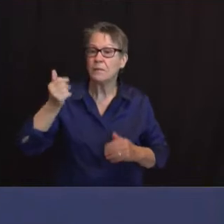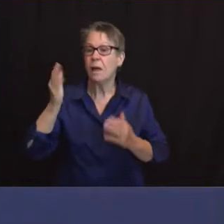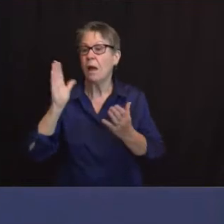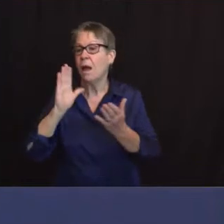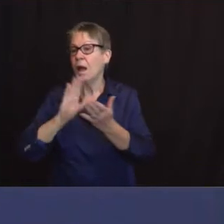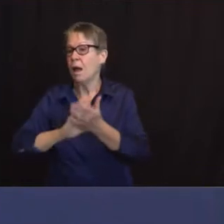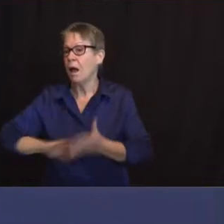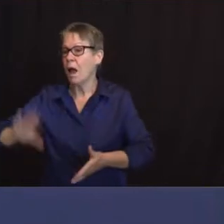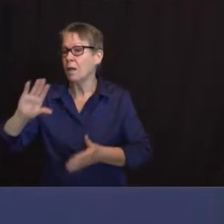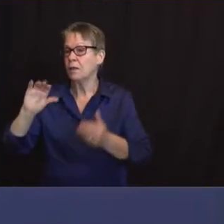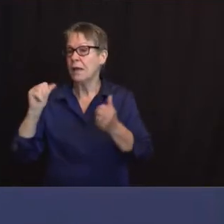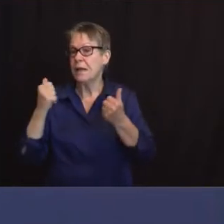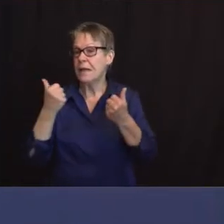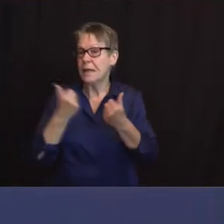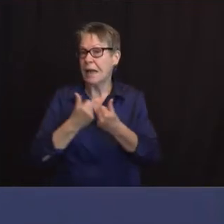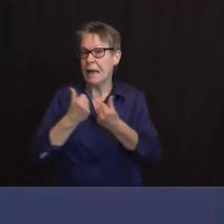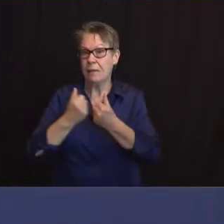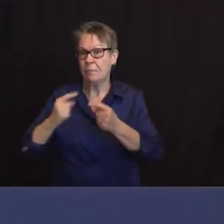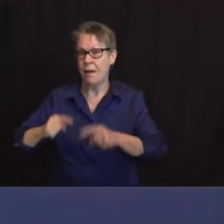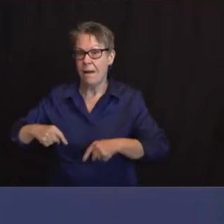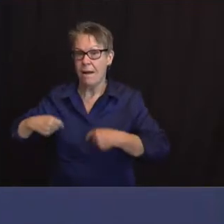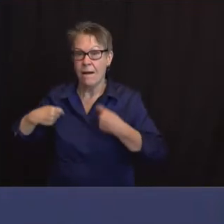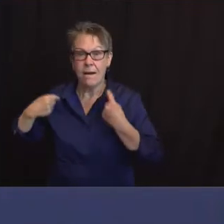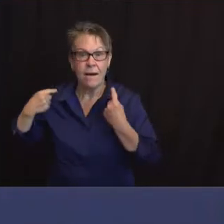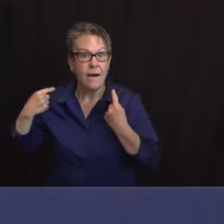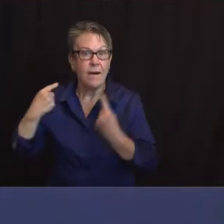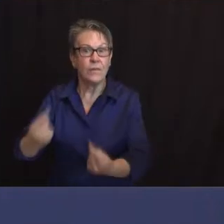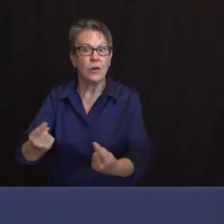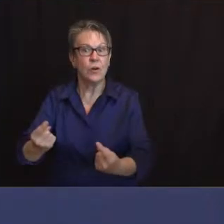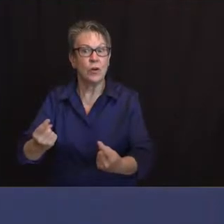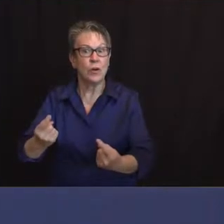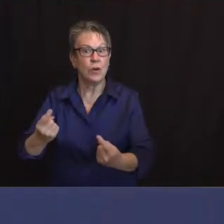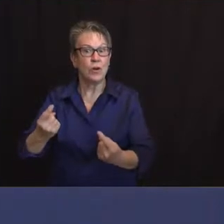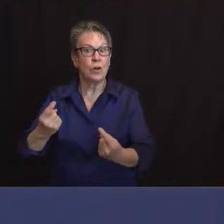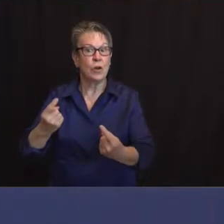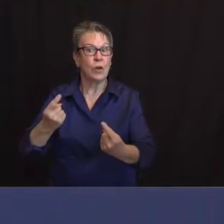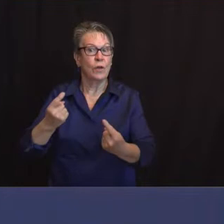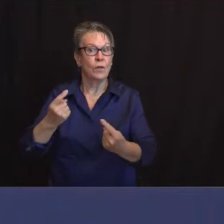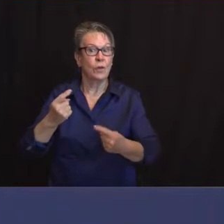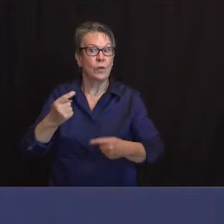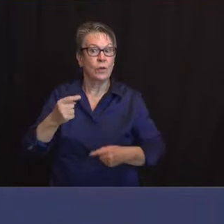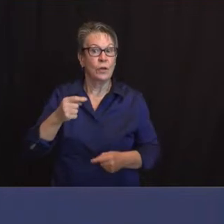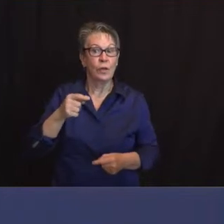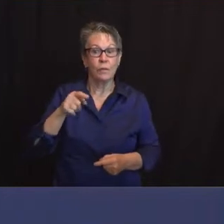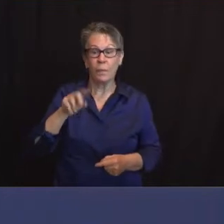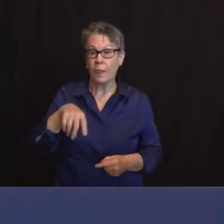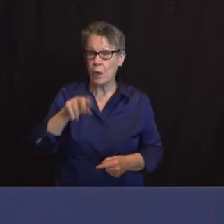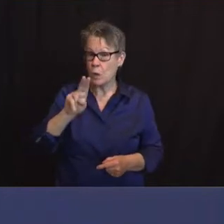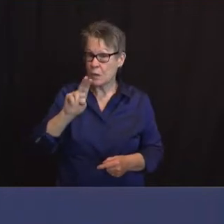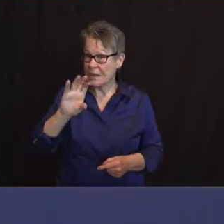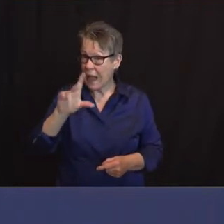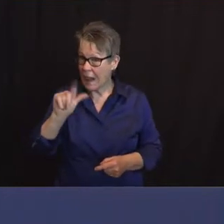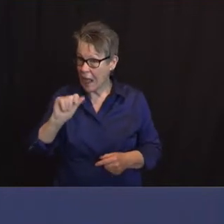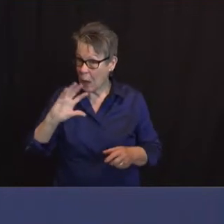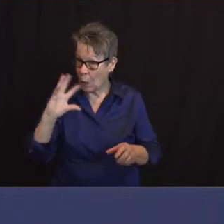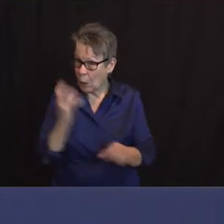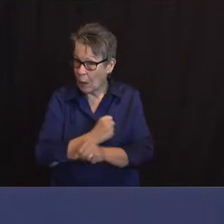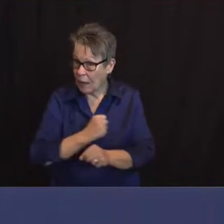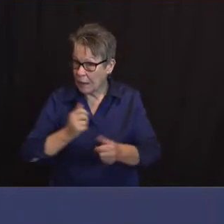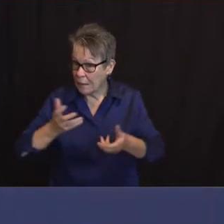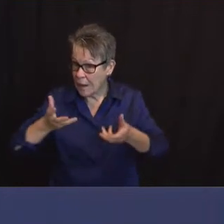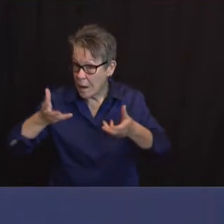will you wear a UCLA cap or sweater to the press conference on Monday? I readily agreed, assuming they'd lose by 30. And